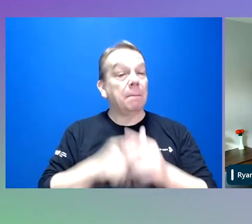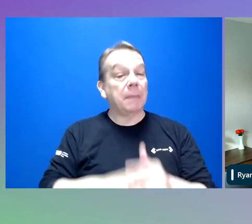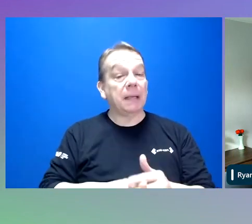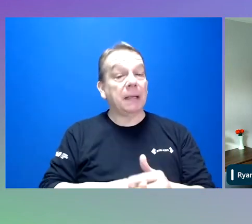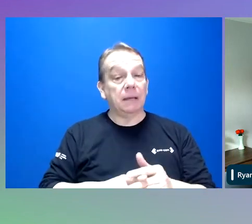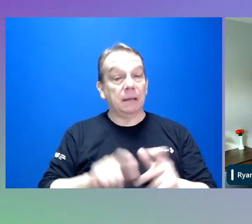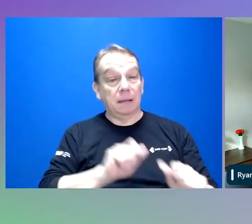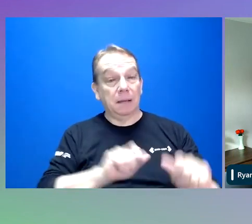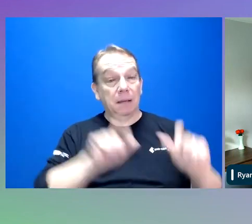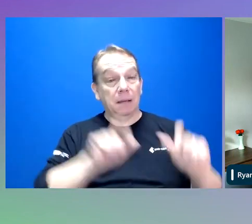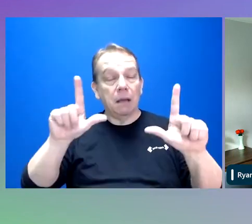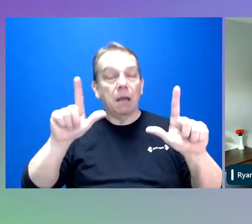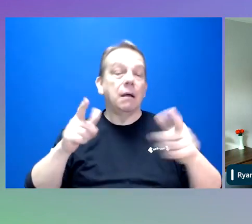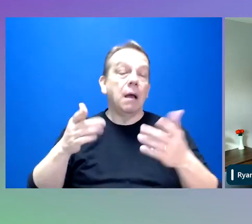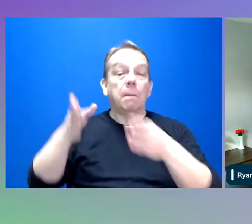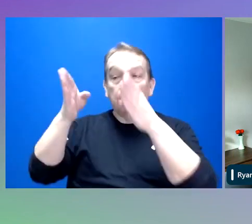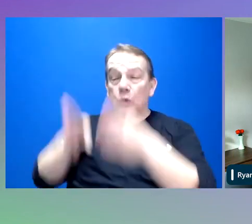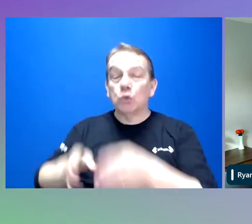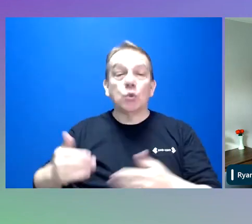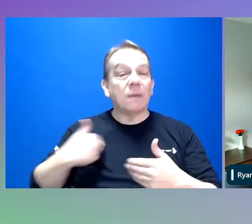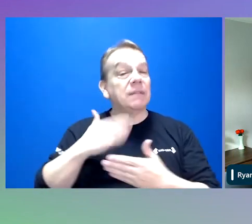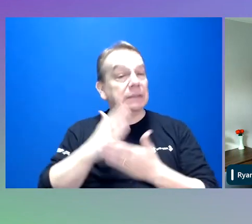is partially sighted users and how